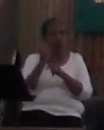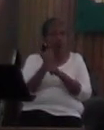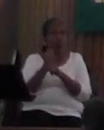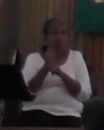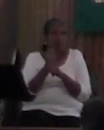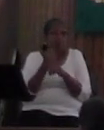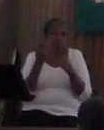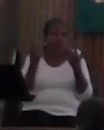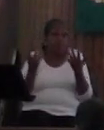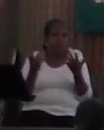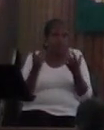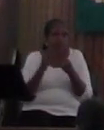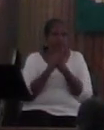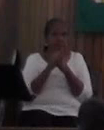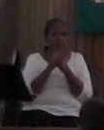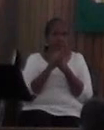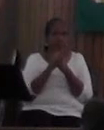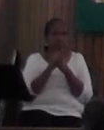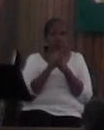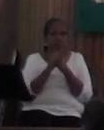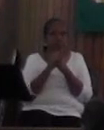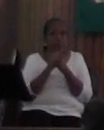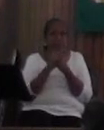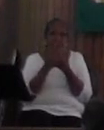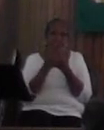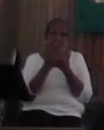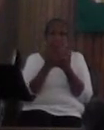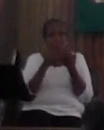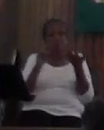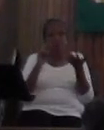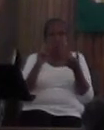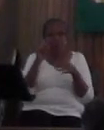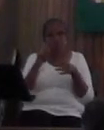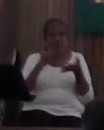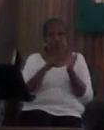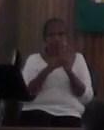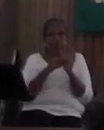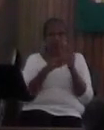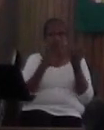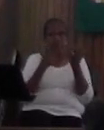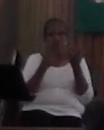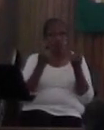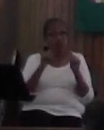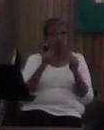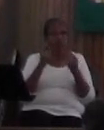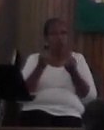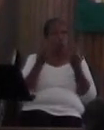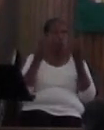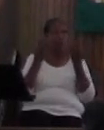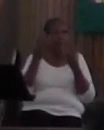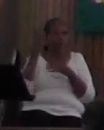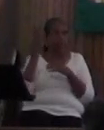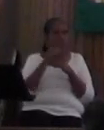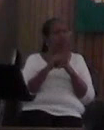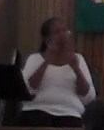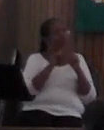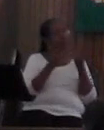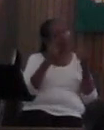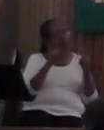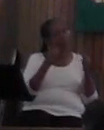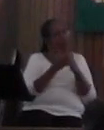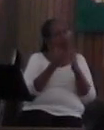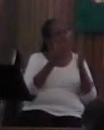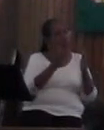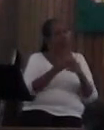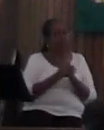follow that you are trying to obey him. But trying in a new way, a